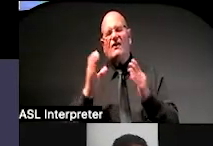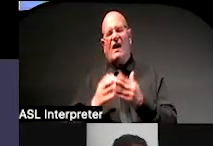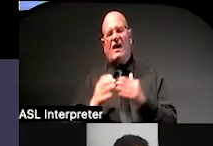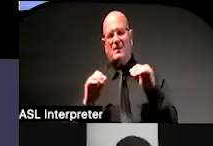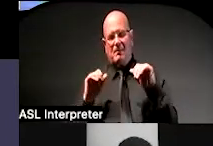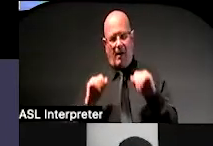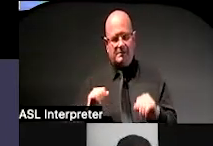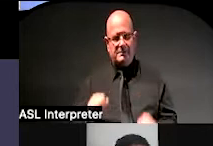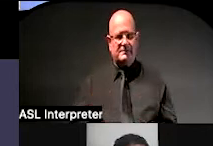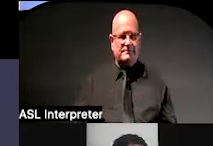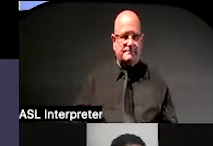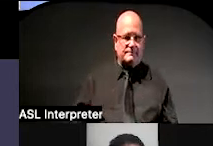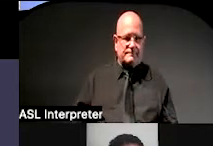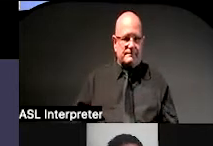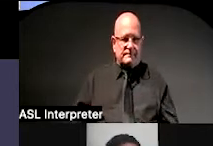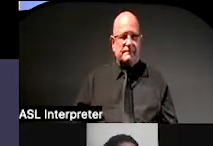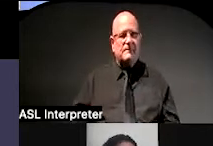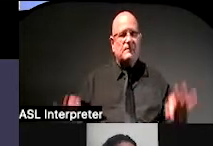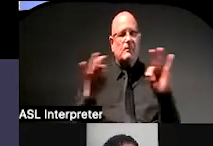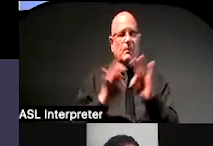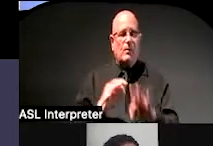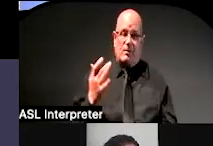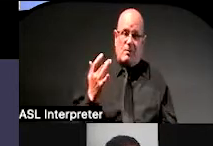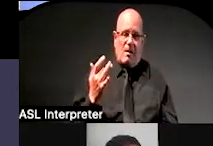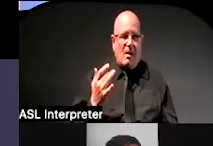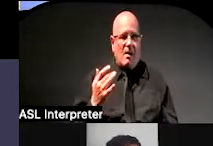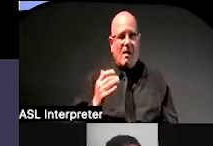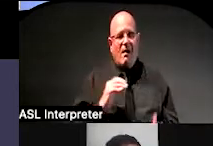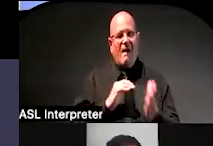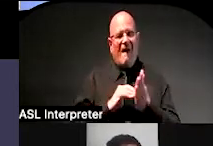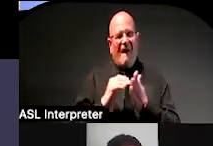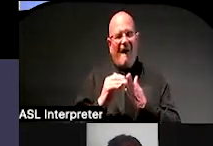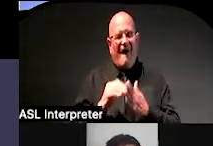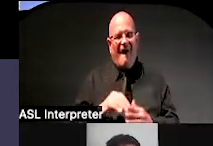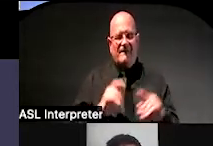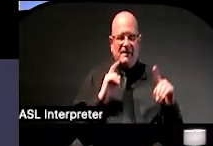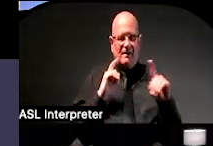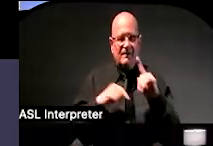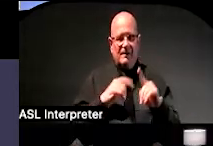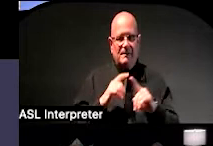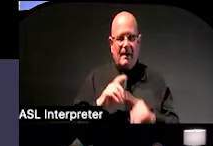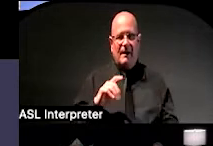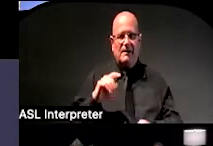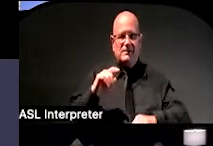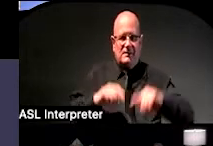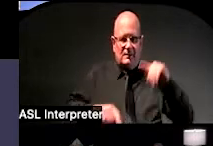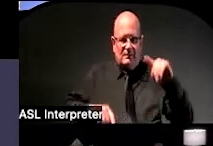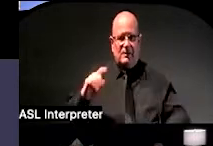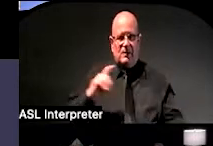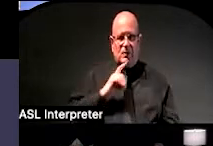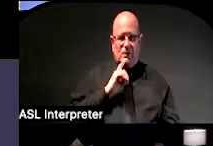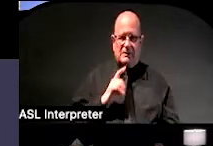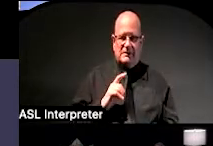C. And it's important because far too often conversations surrounding diversity really